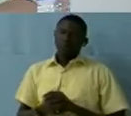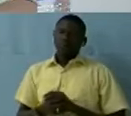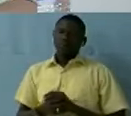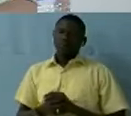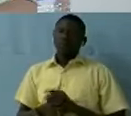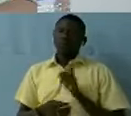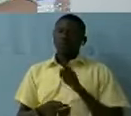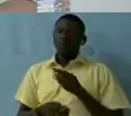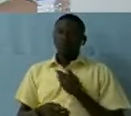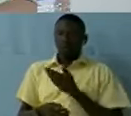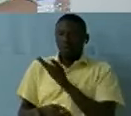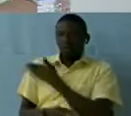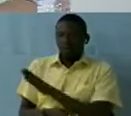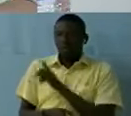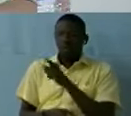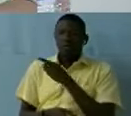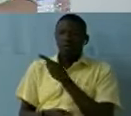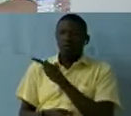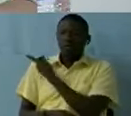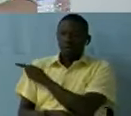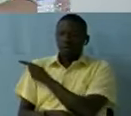When I left that treatment,